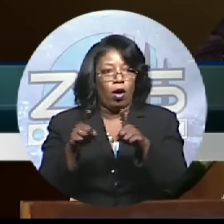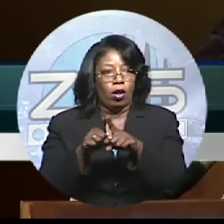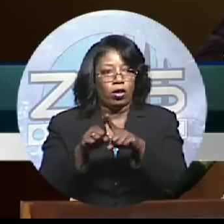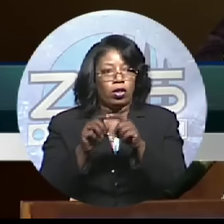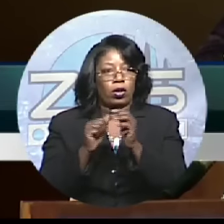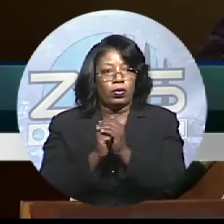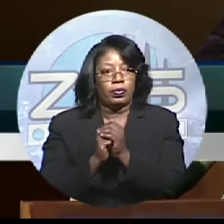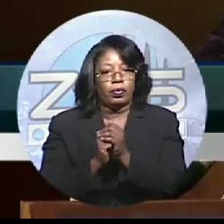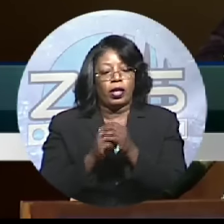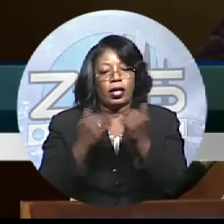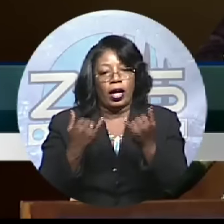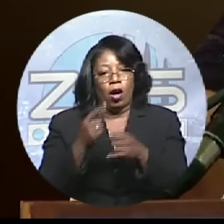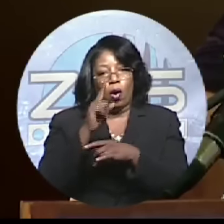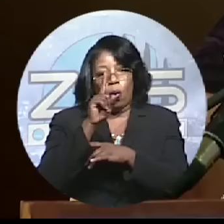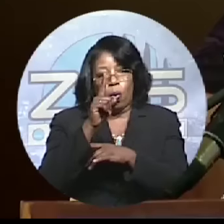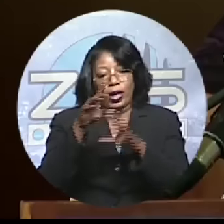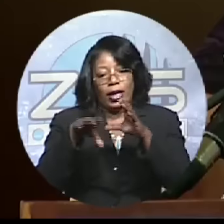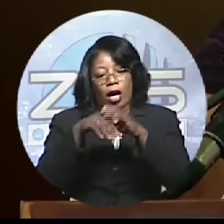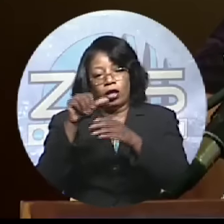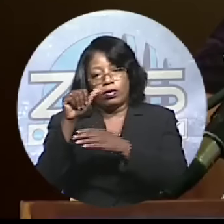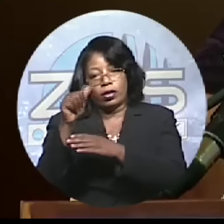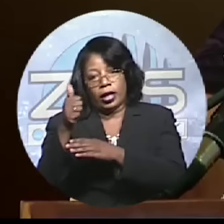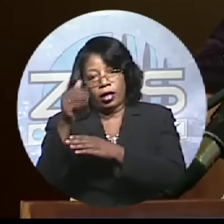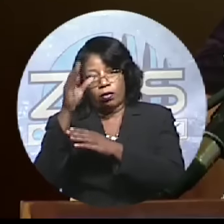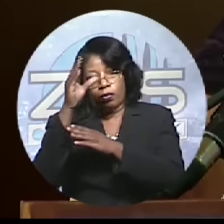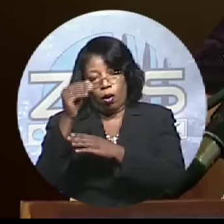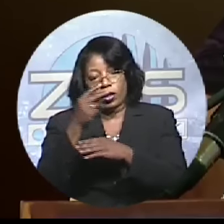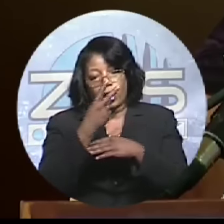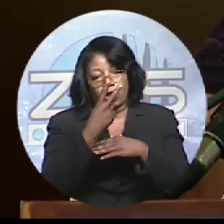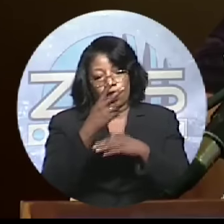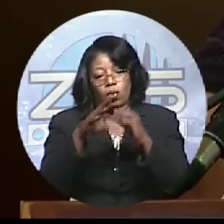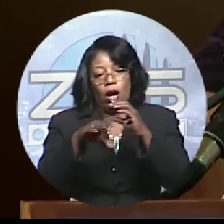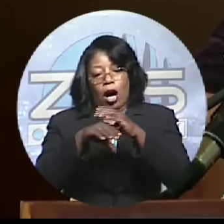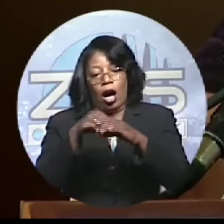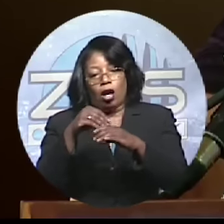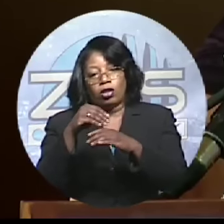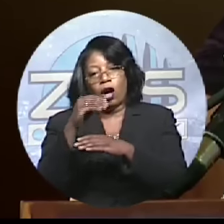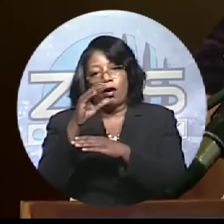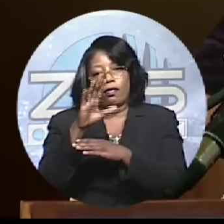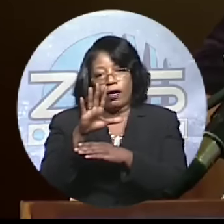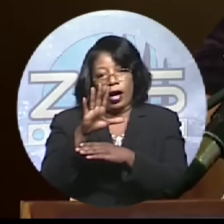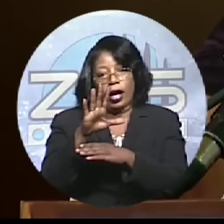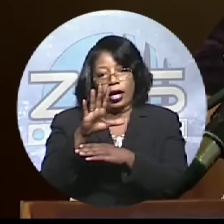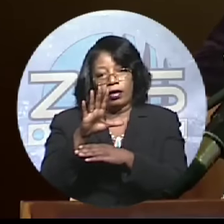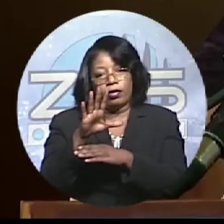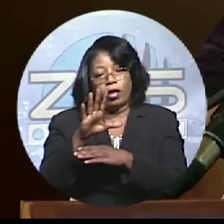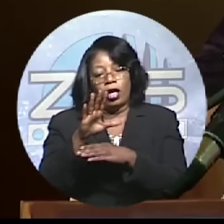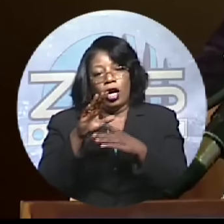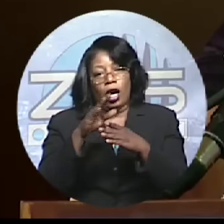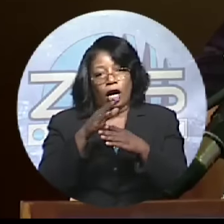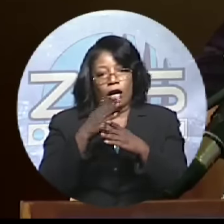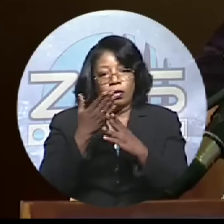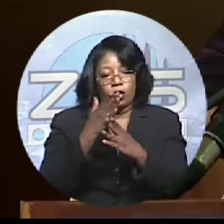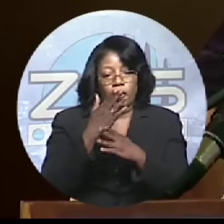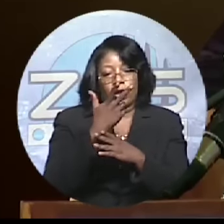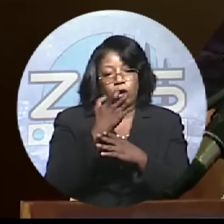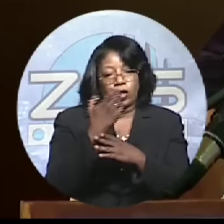1 in 10 boys and 2 in every 5 girls between 13 and 15 years